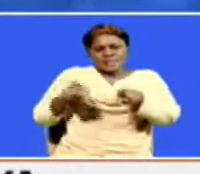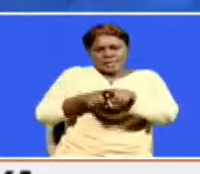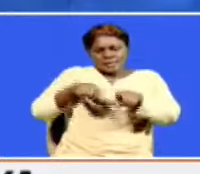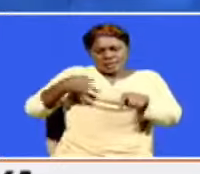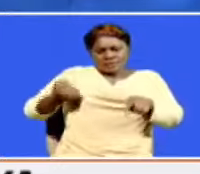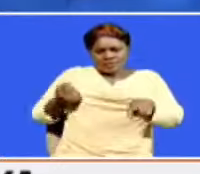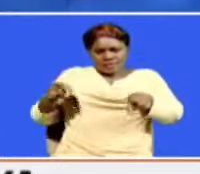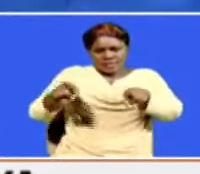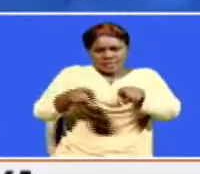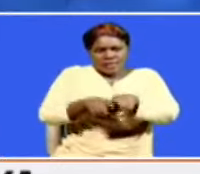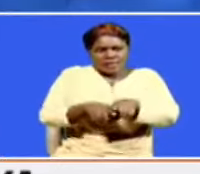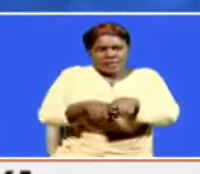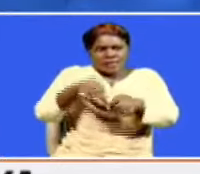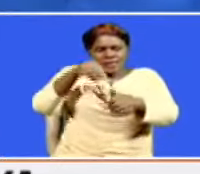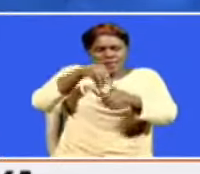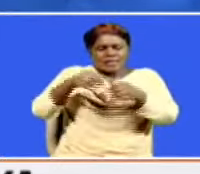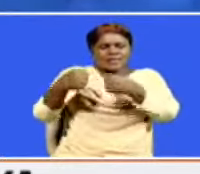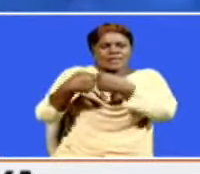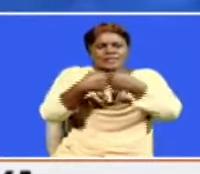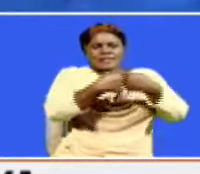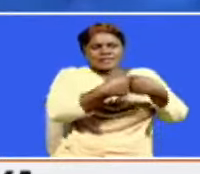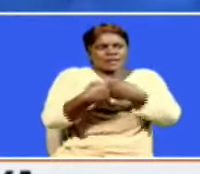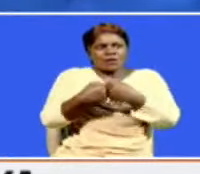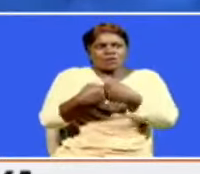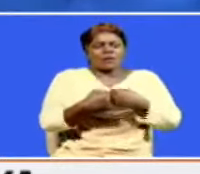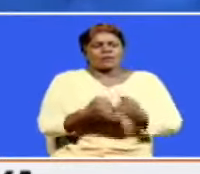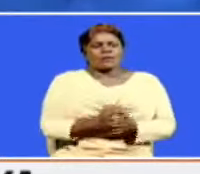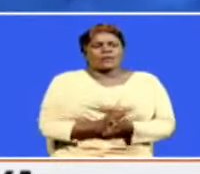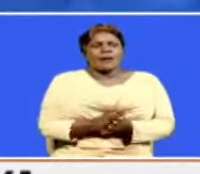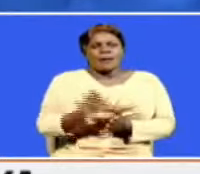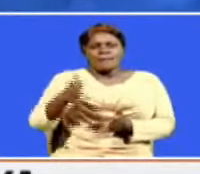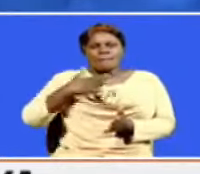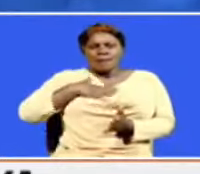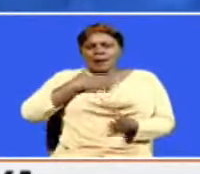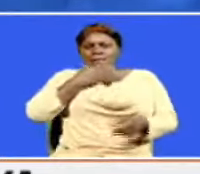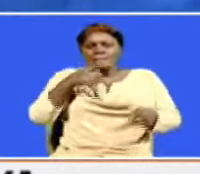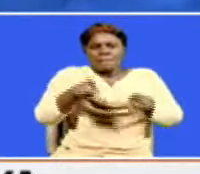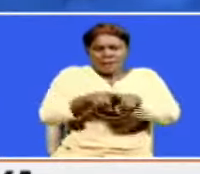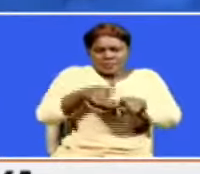sisters in the struggle with Honorable Kinyua Mbui. He's my brother, I'm his sister.